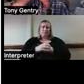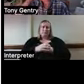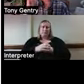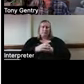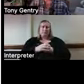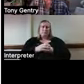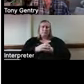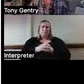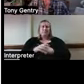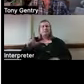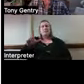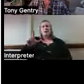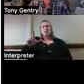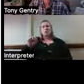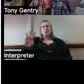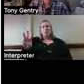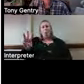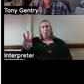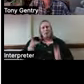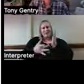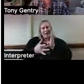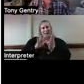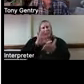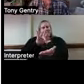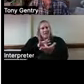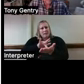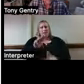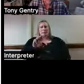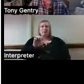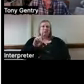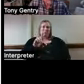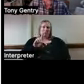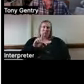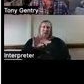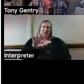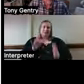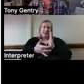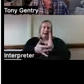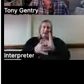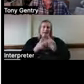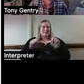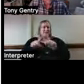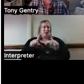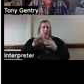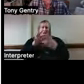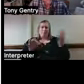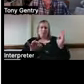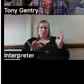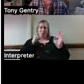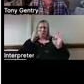In the low tech and mid tech world, lots of different kinds of tools are available. And I'm just going to throw up a few